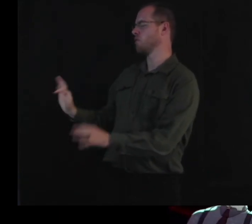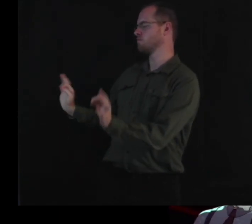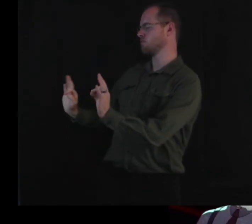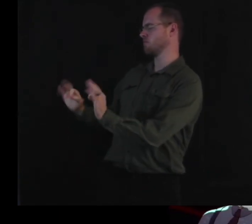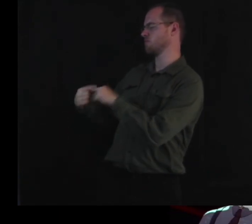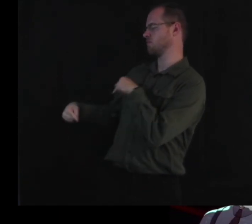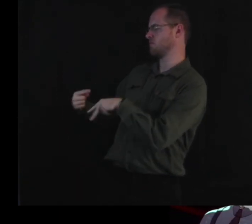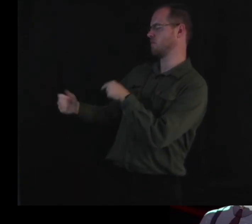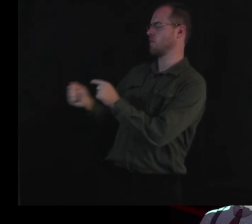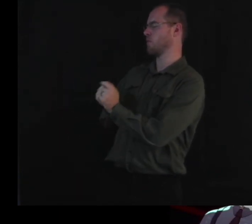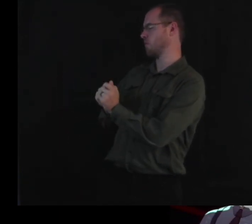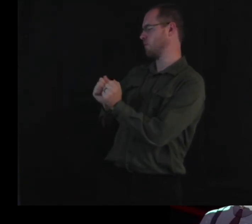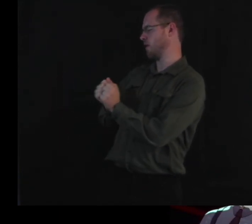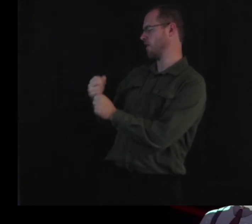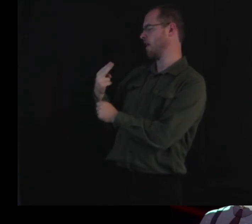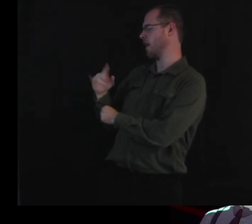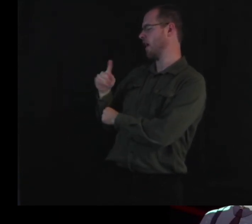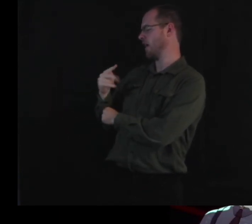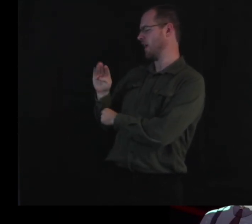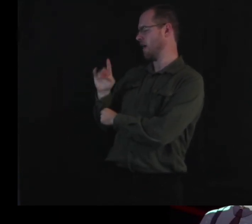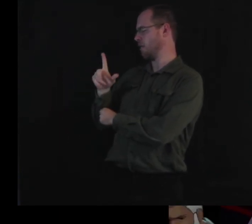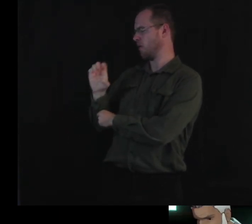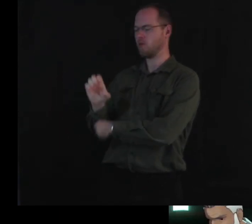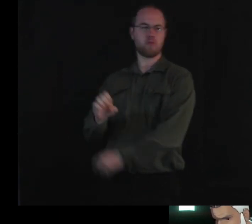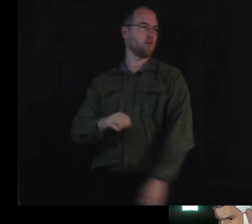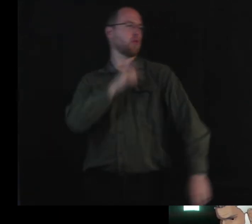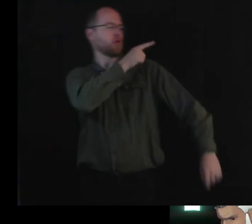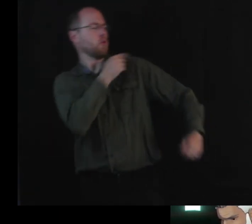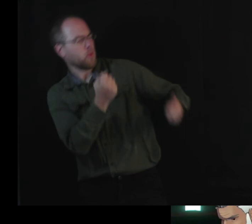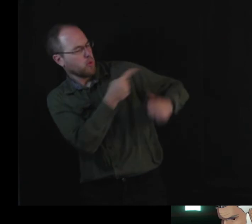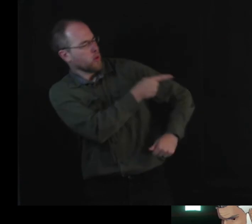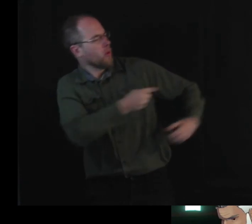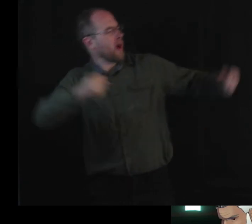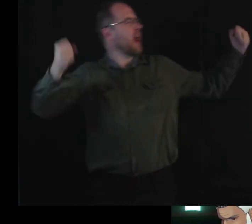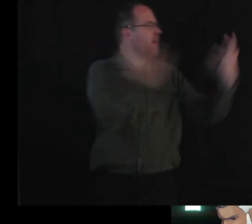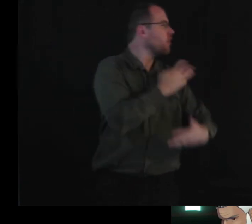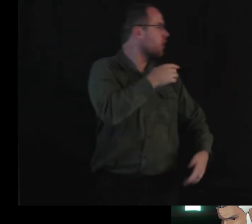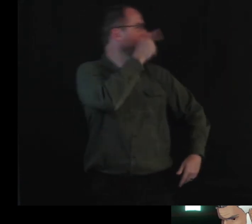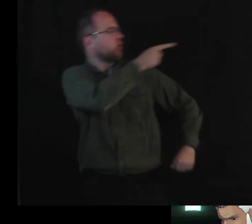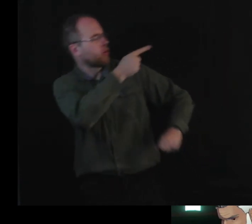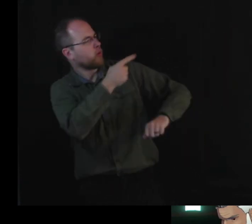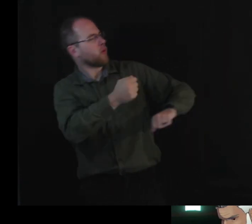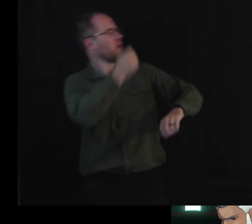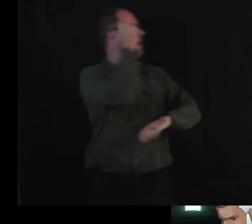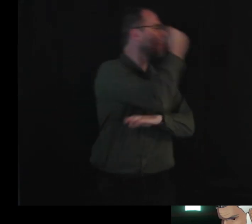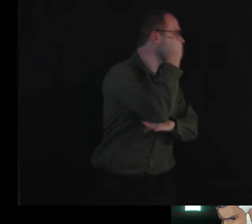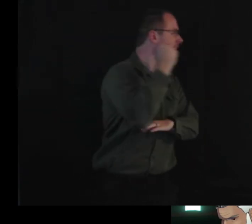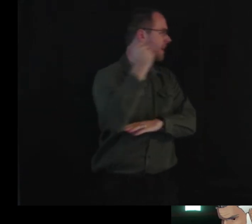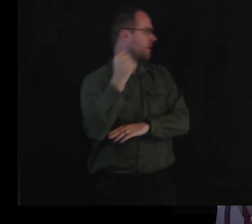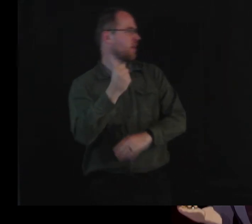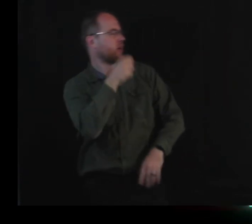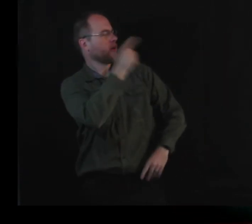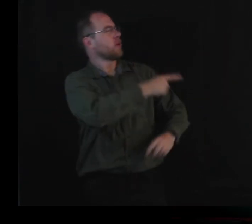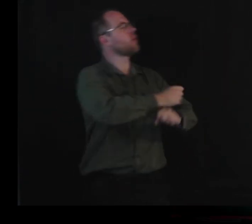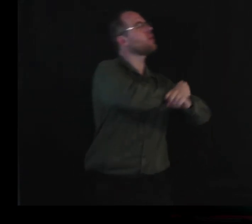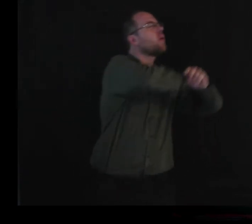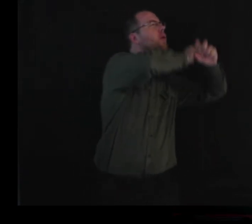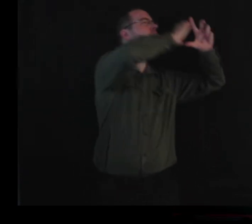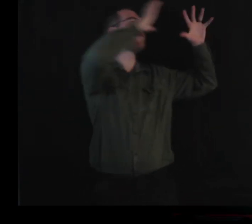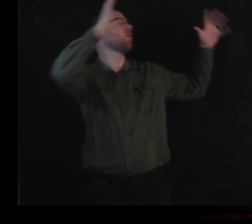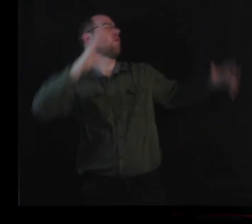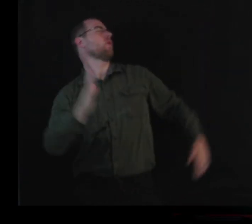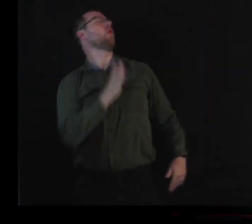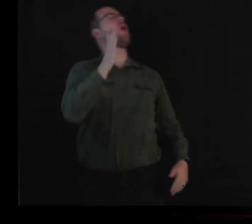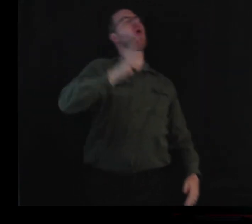Table. You are everything! You're their infrastructure. You're their illusion of class and etiquette, which they